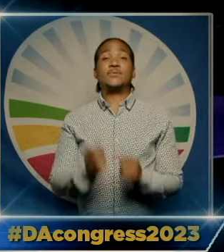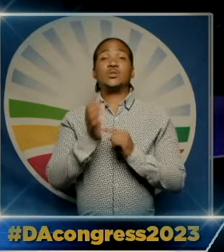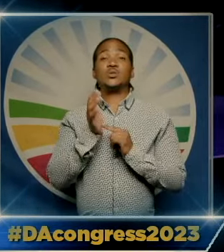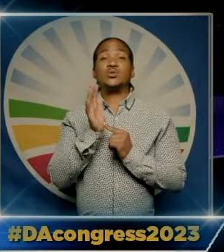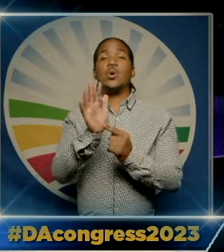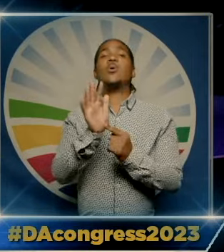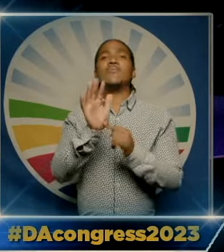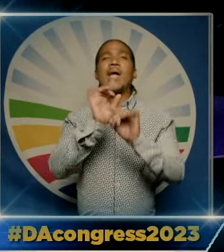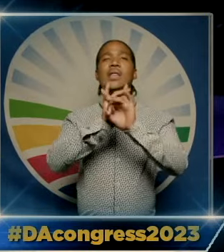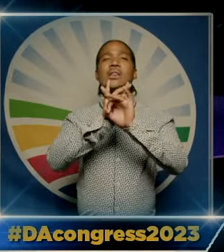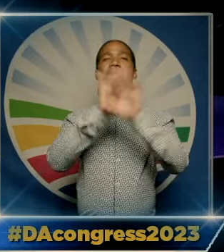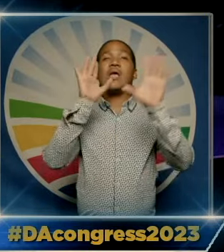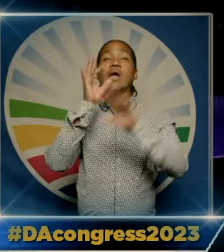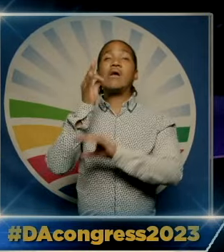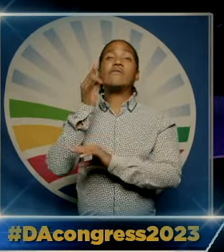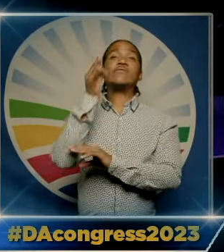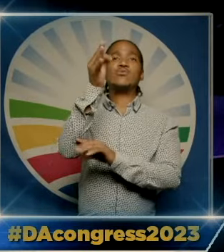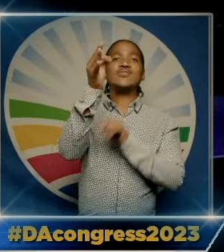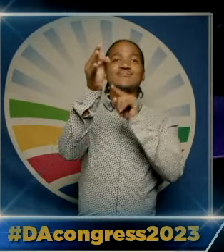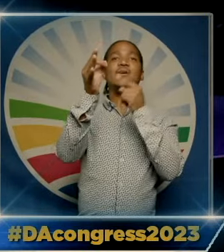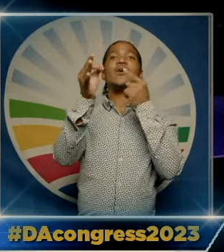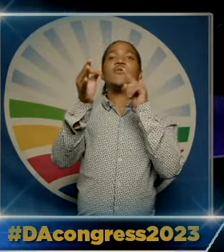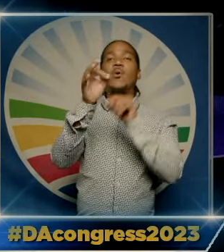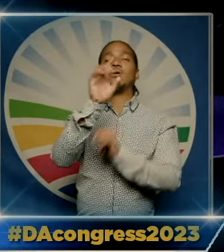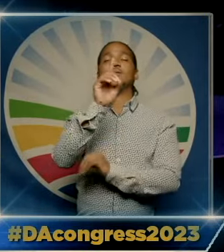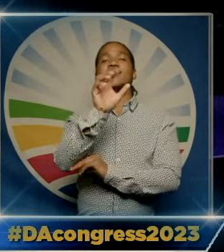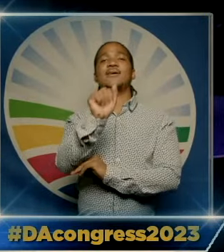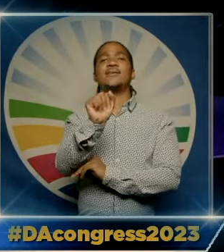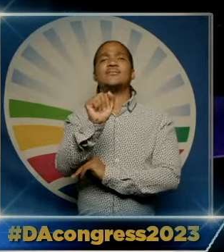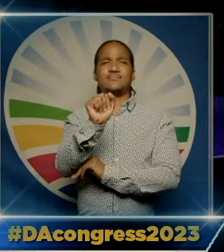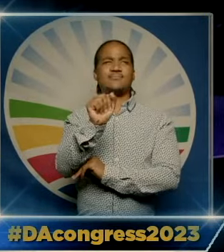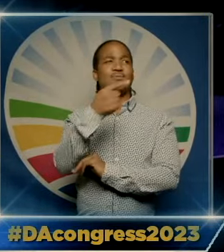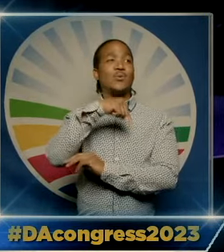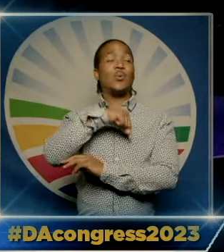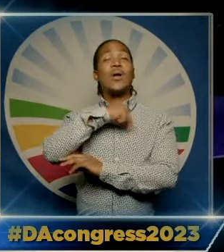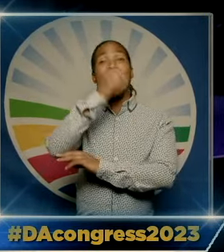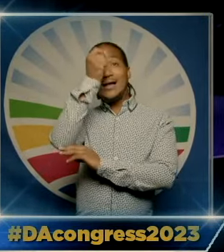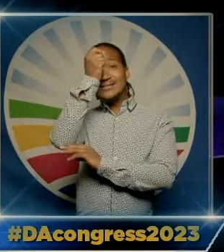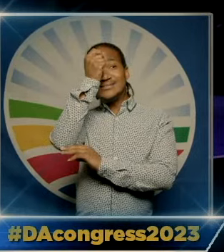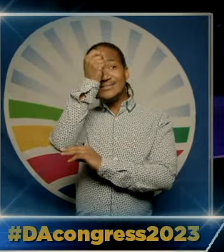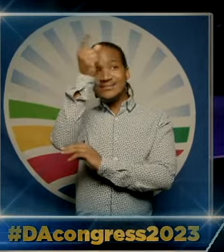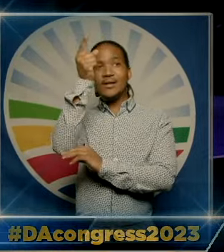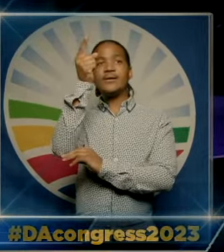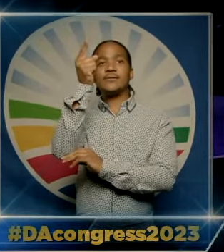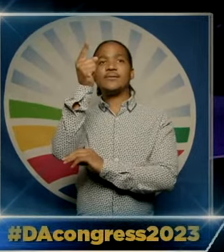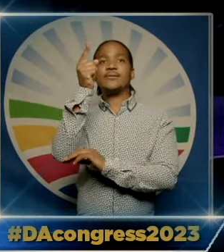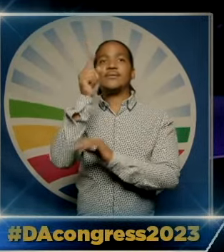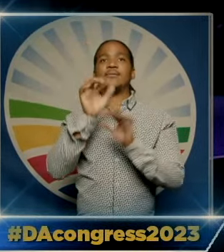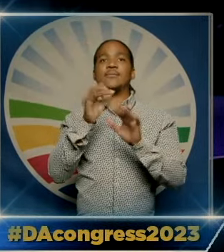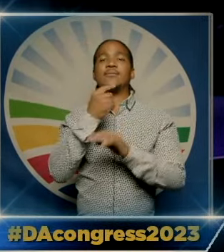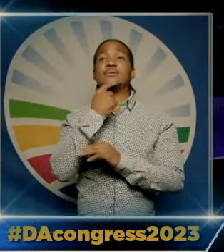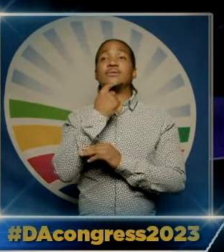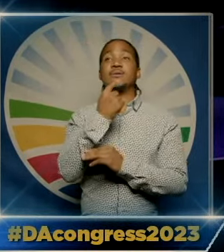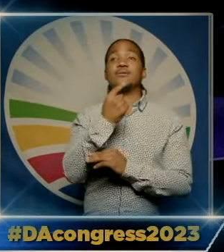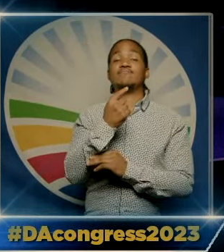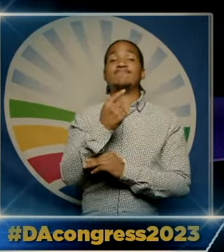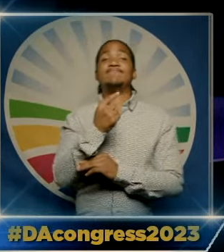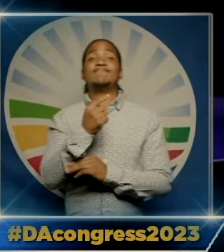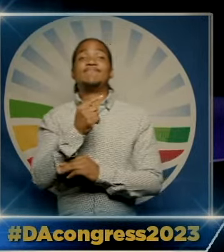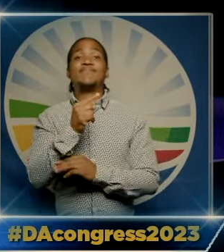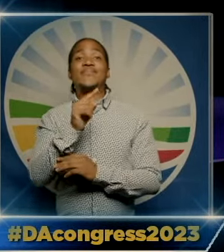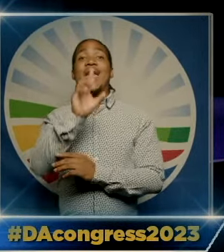within the Democratic Alliance and its governments. We understand why people say the DA is the only